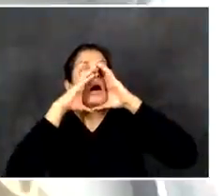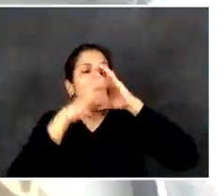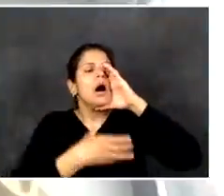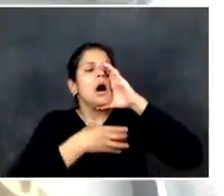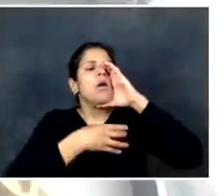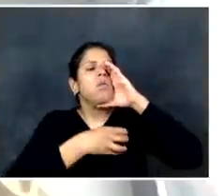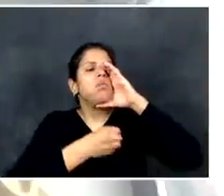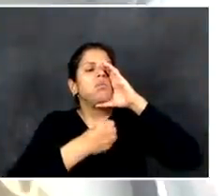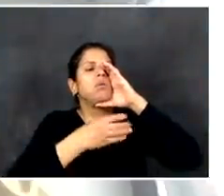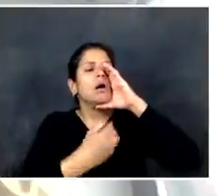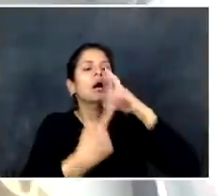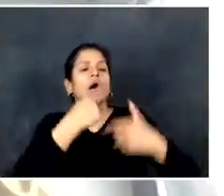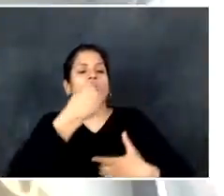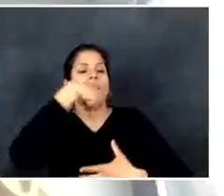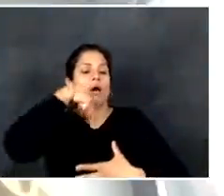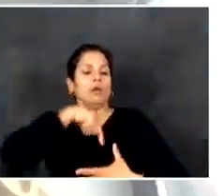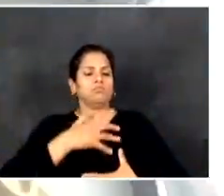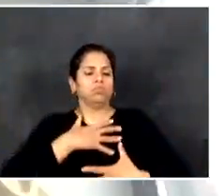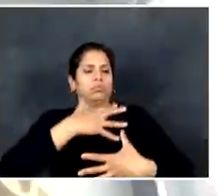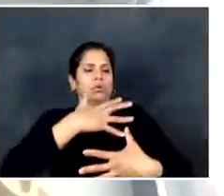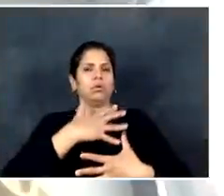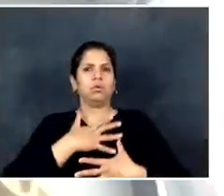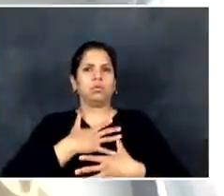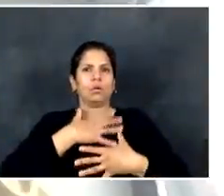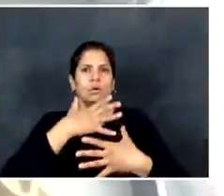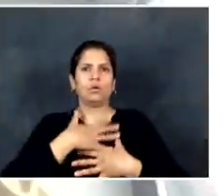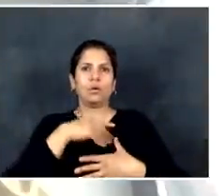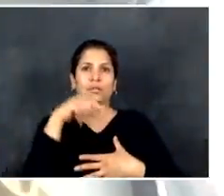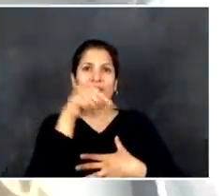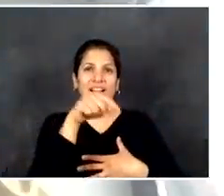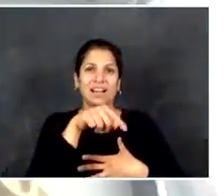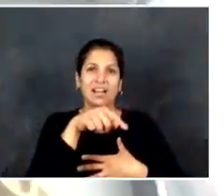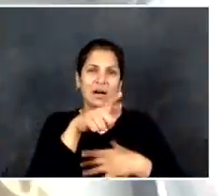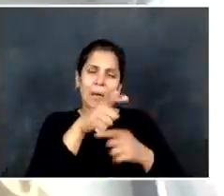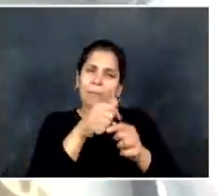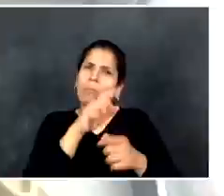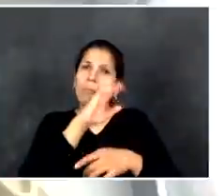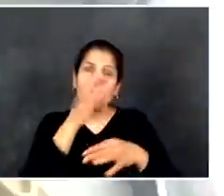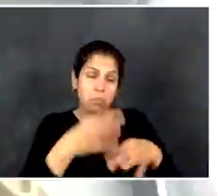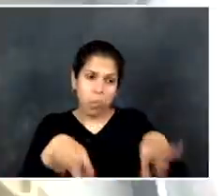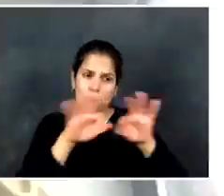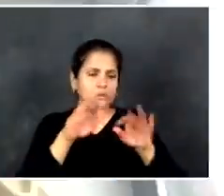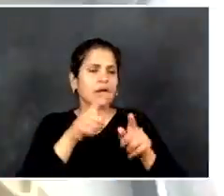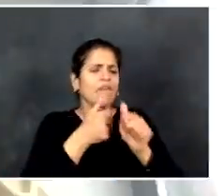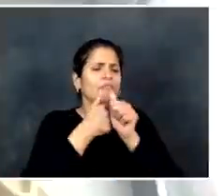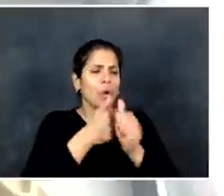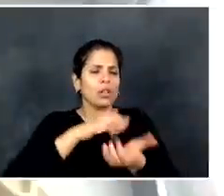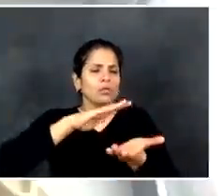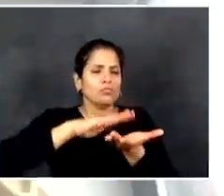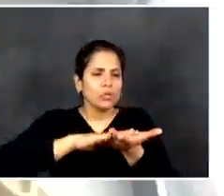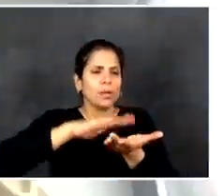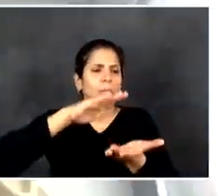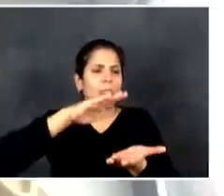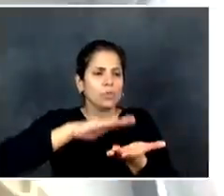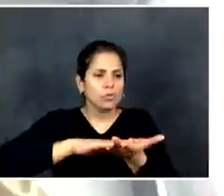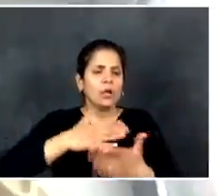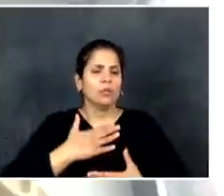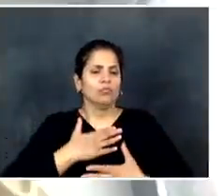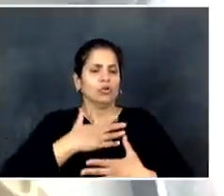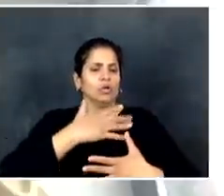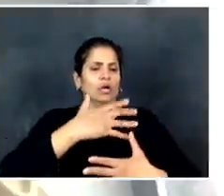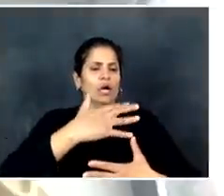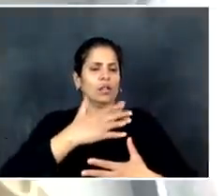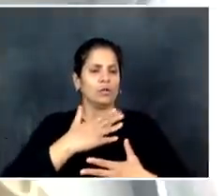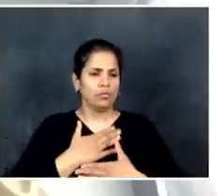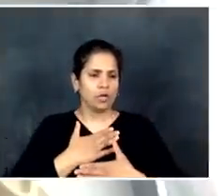pressure. So first, it would take a real human being 24 hours a day to do it. And second, they wouldn't necessarily always get